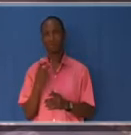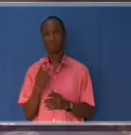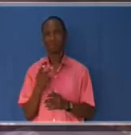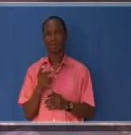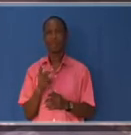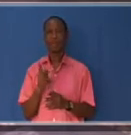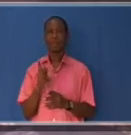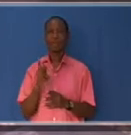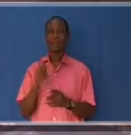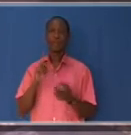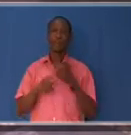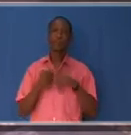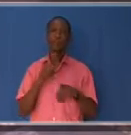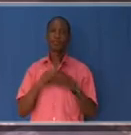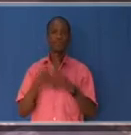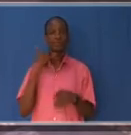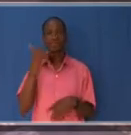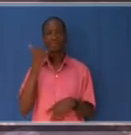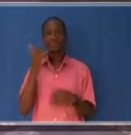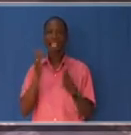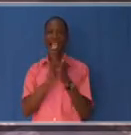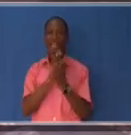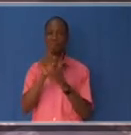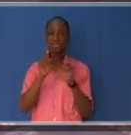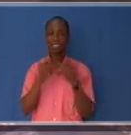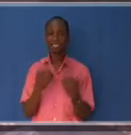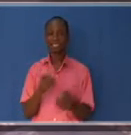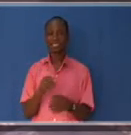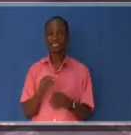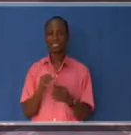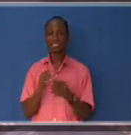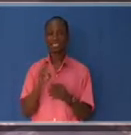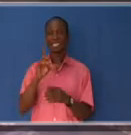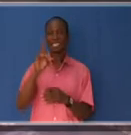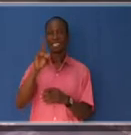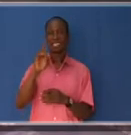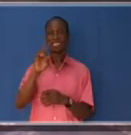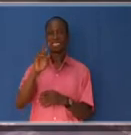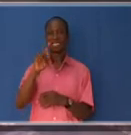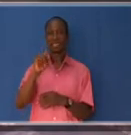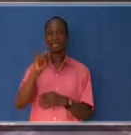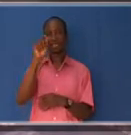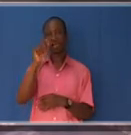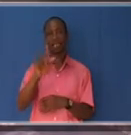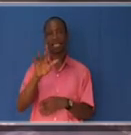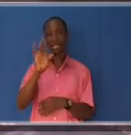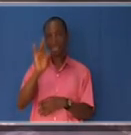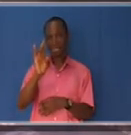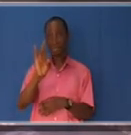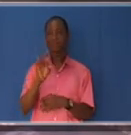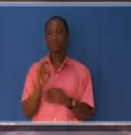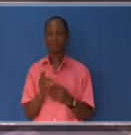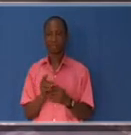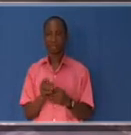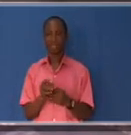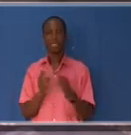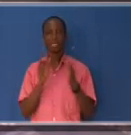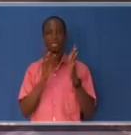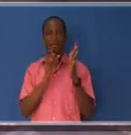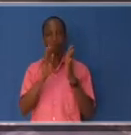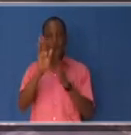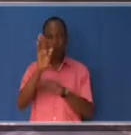a doom song, the question, doom chrome. Our young coupon, a catcher of Moses, he said, Obama or deaf will be so.